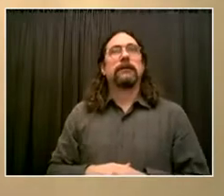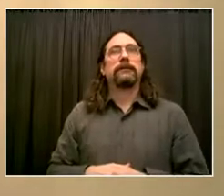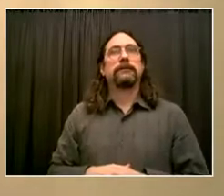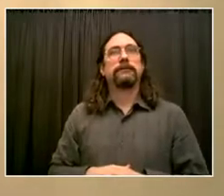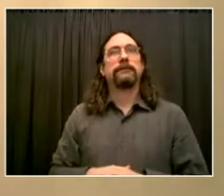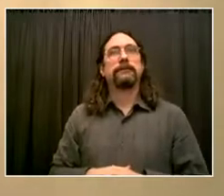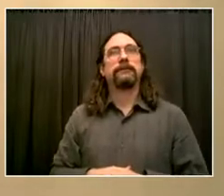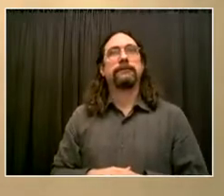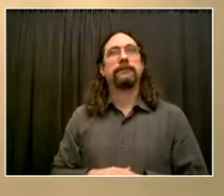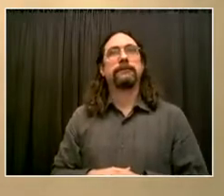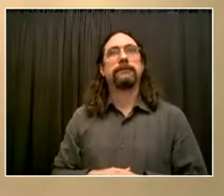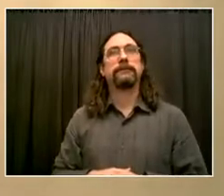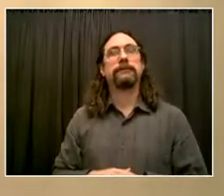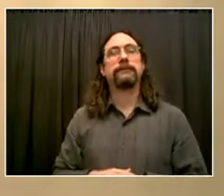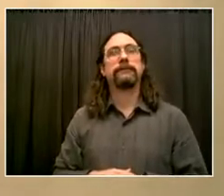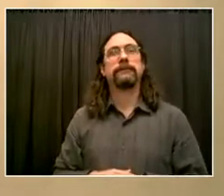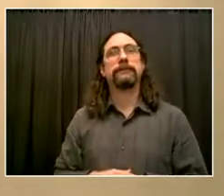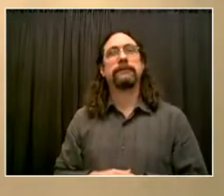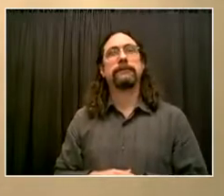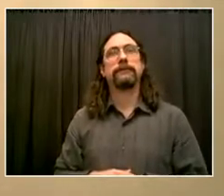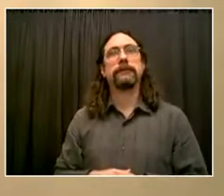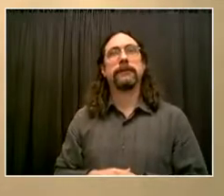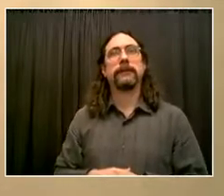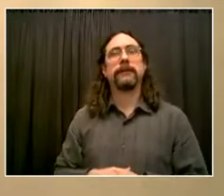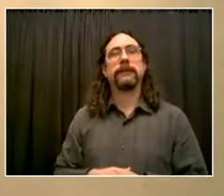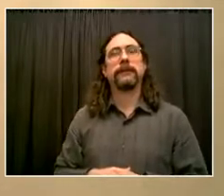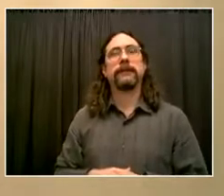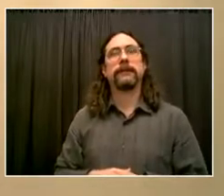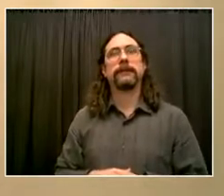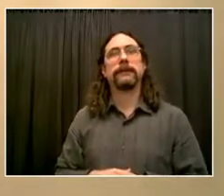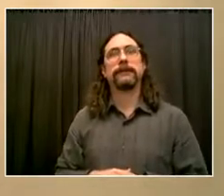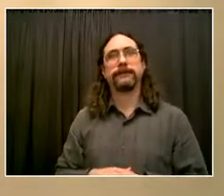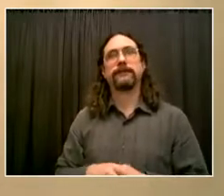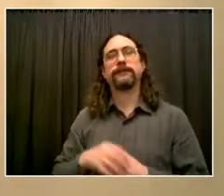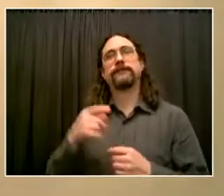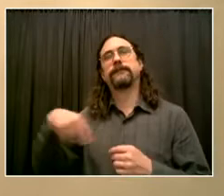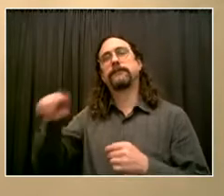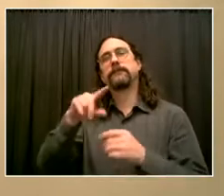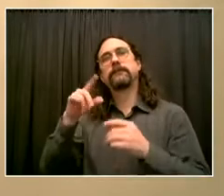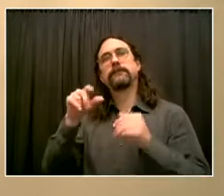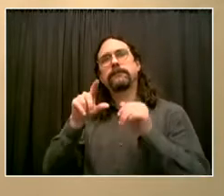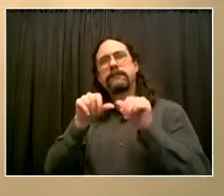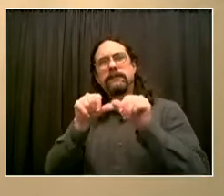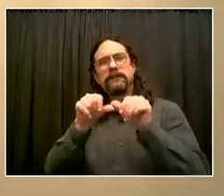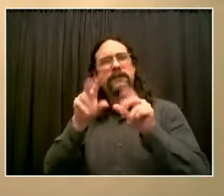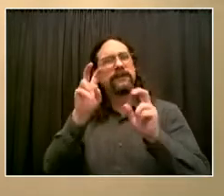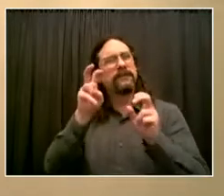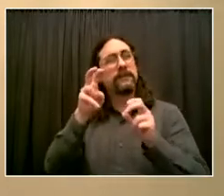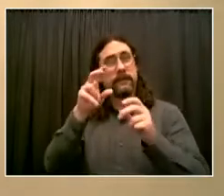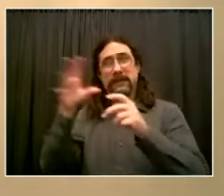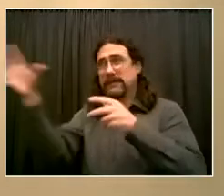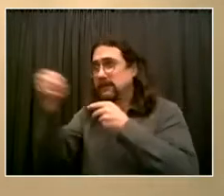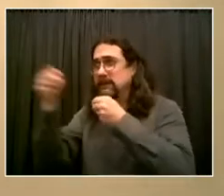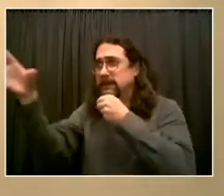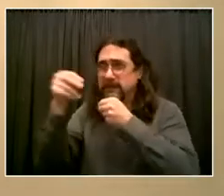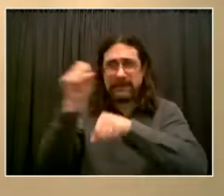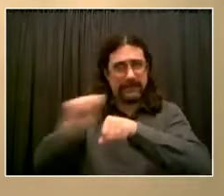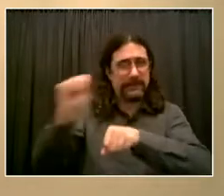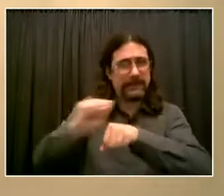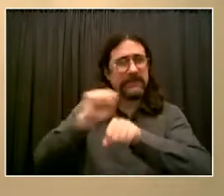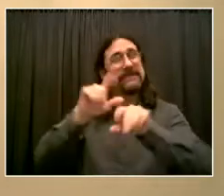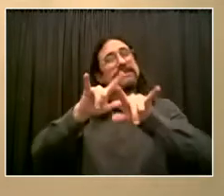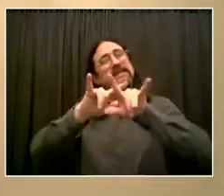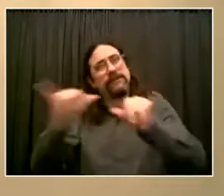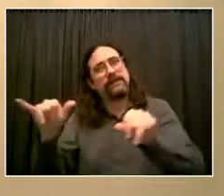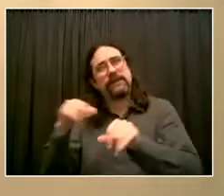to capture information from people who are trying to book an appointment so that they're able to get matched up with an appointment when one